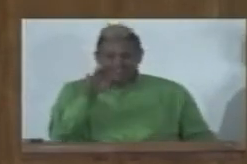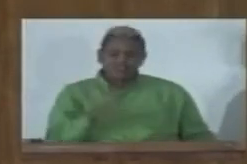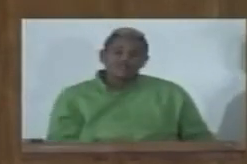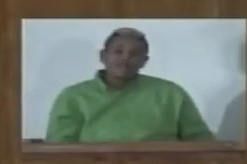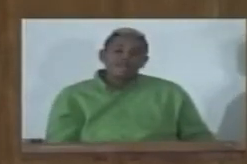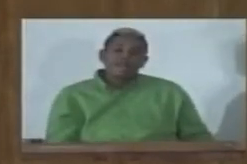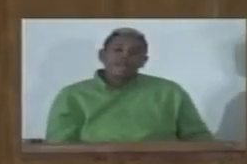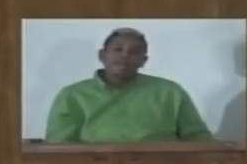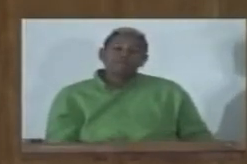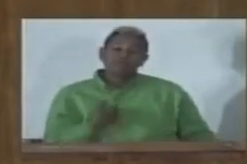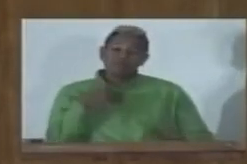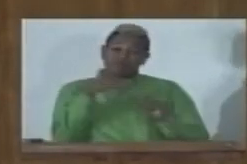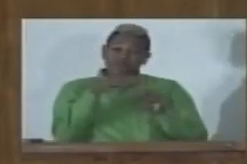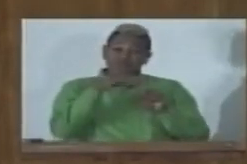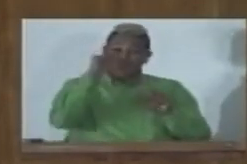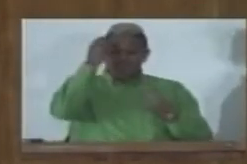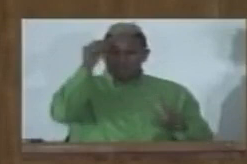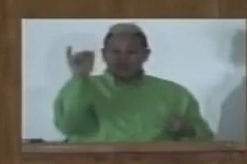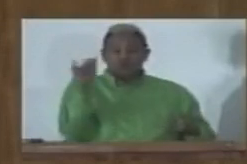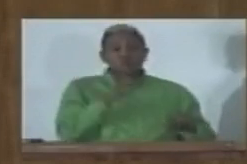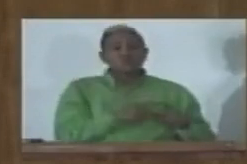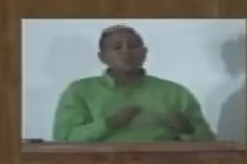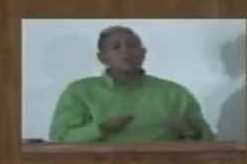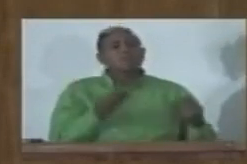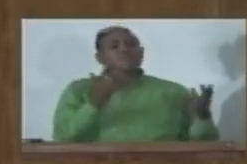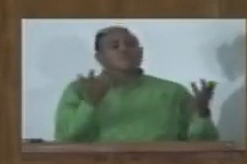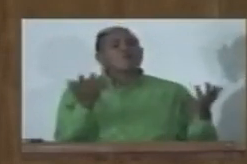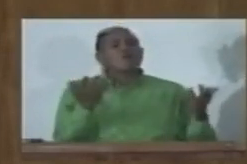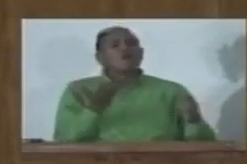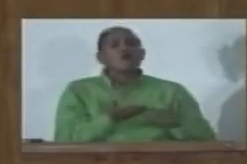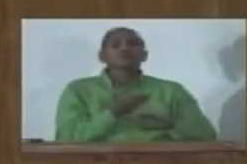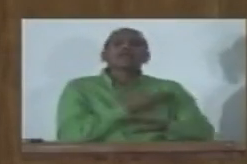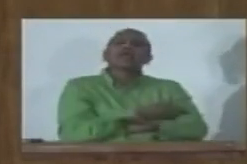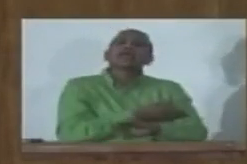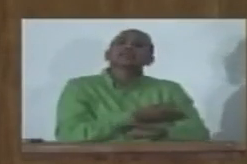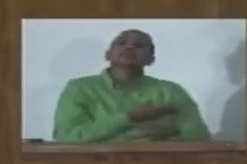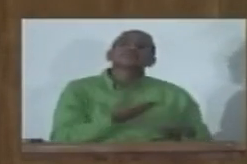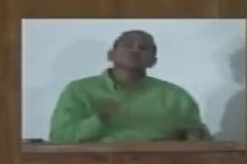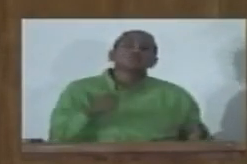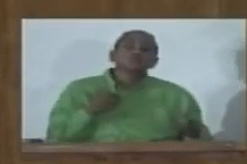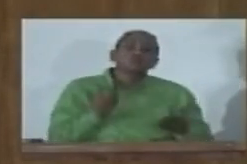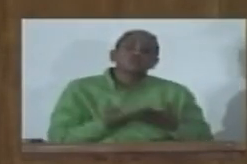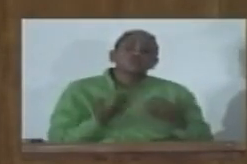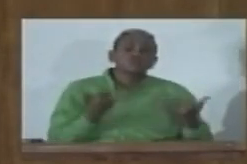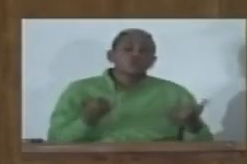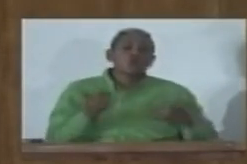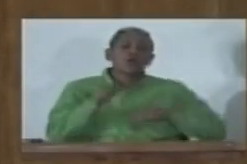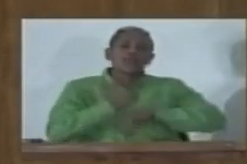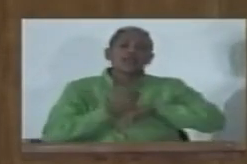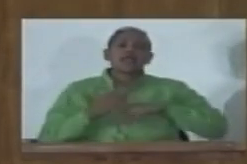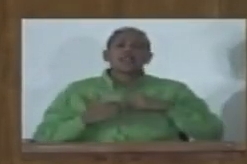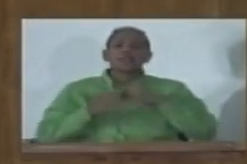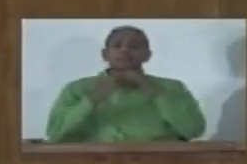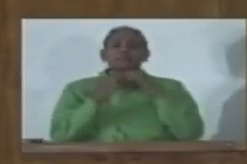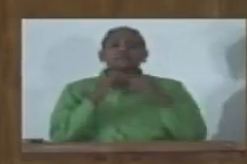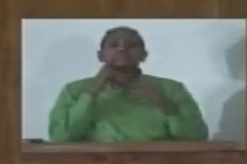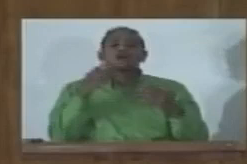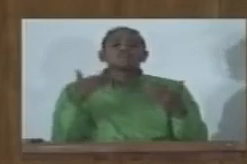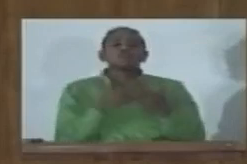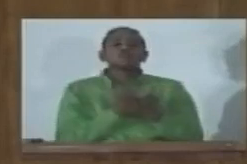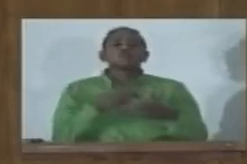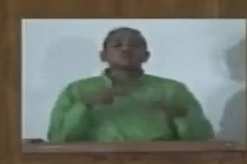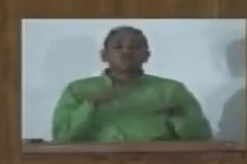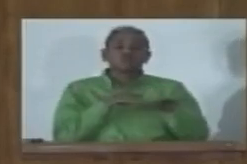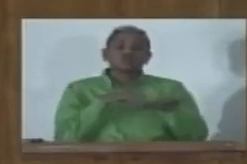I call on the government also to provide us with an update as to where we are with the implementation of the new Road